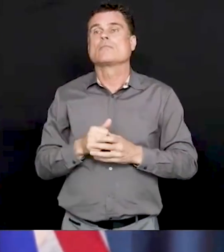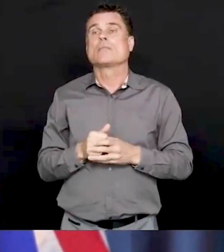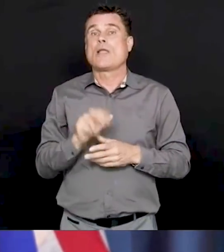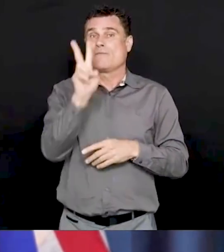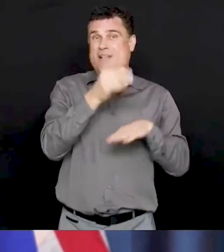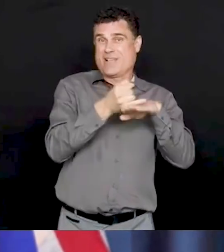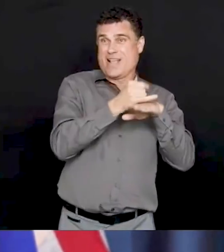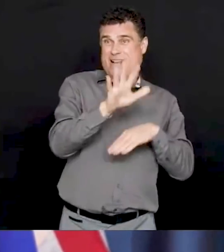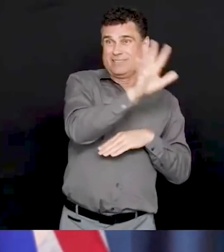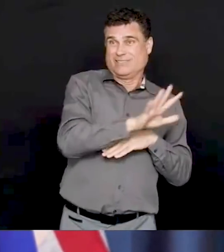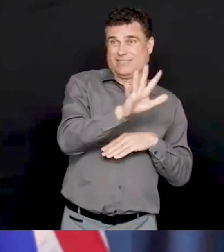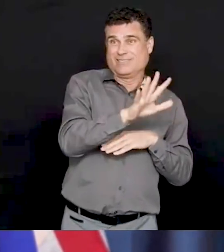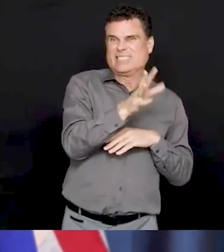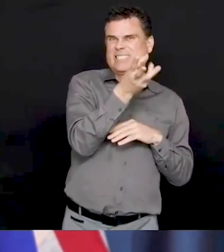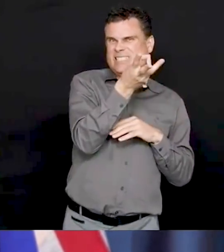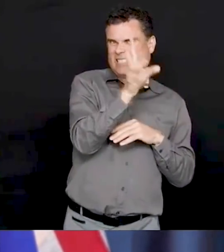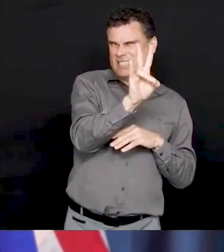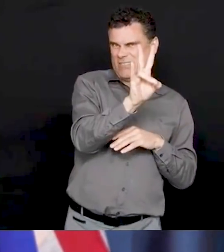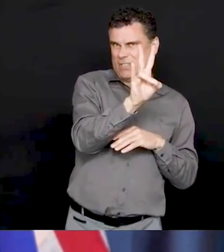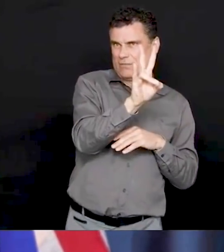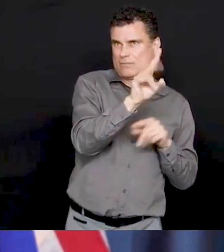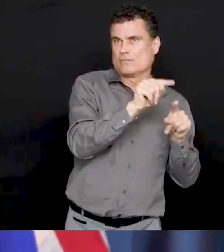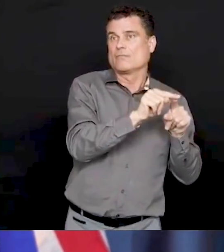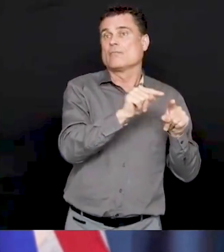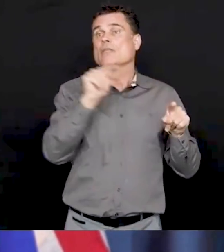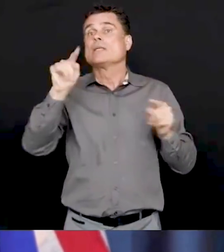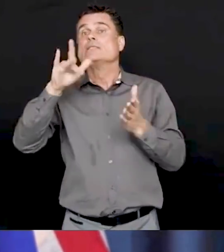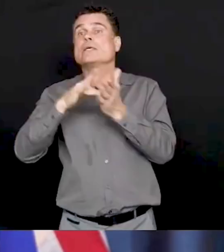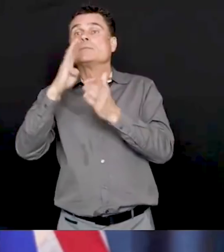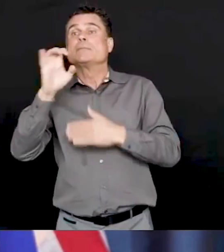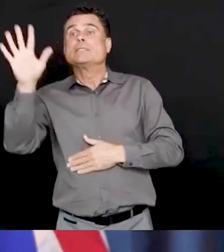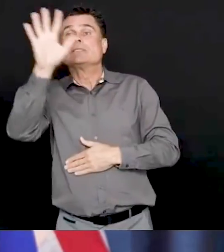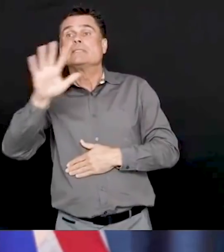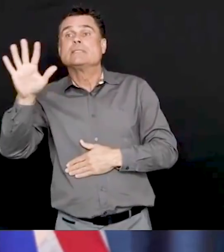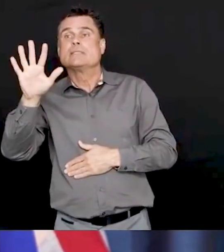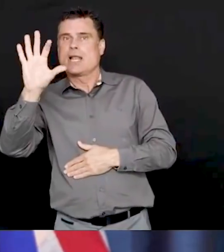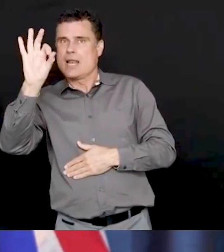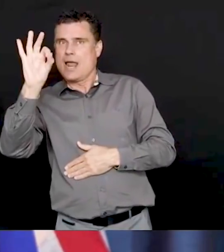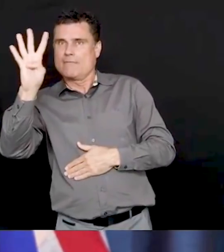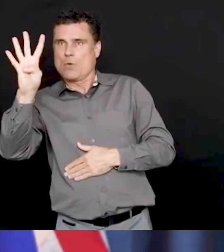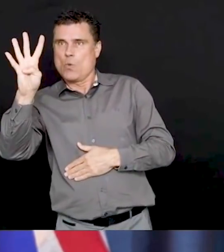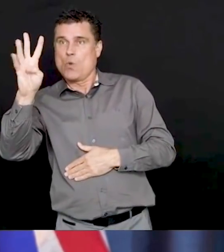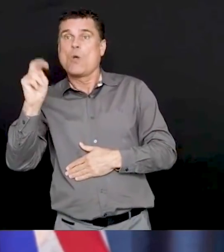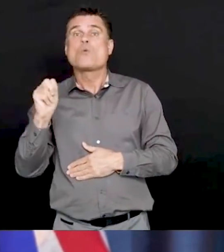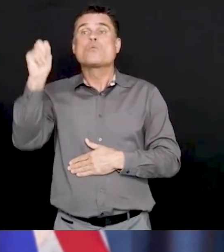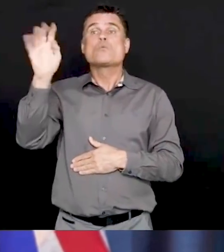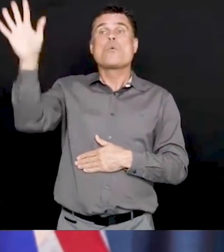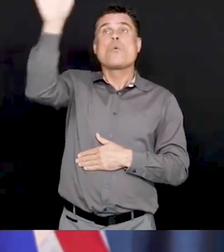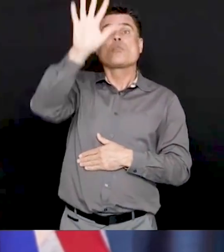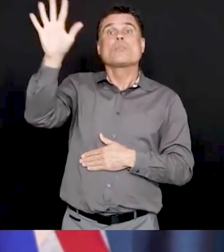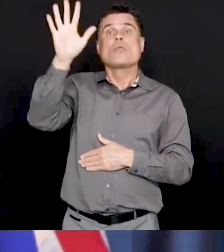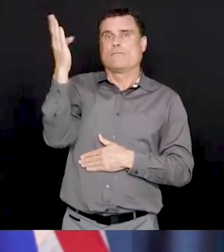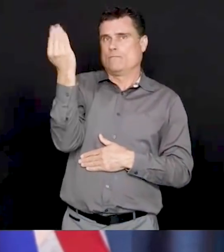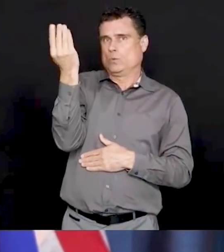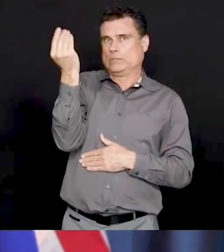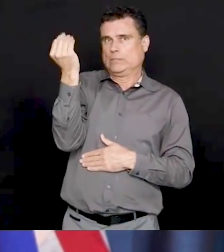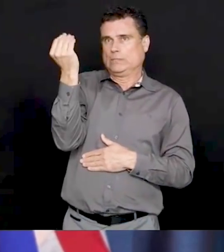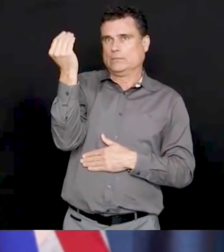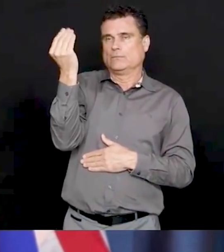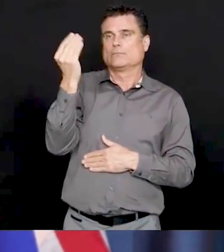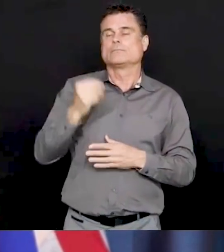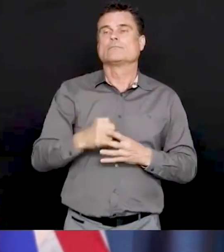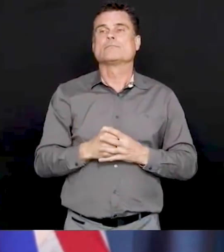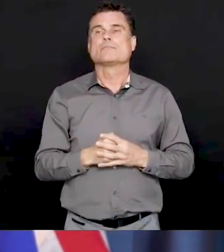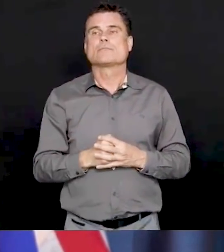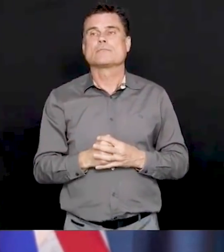Authority. We have, at the present time, 13 long-term care and assisted living facility outbreaks,